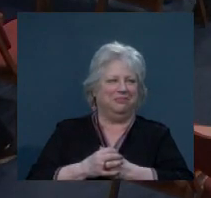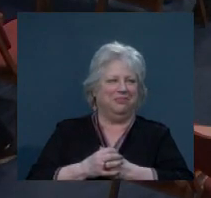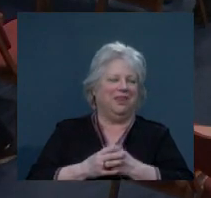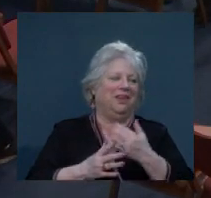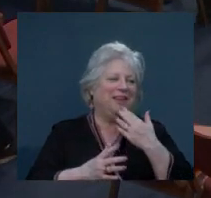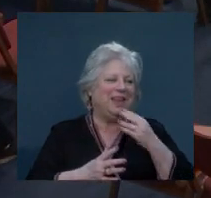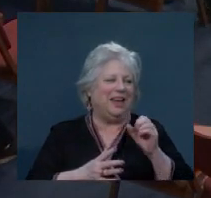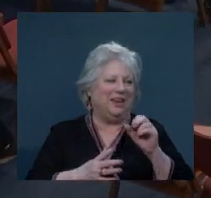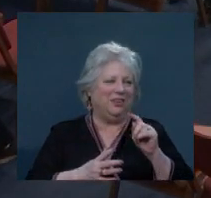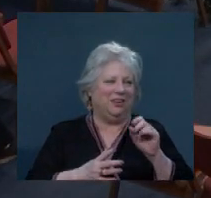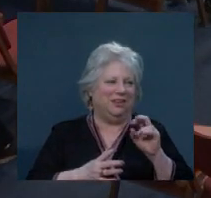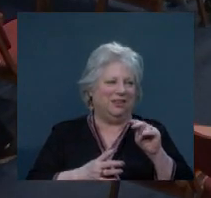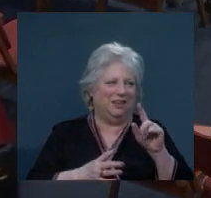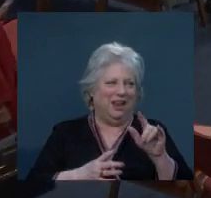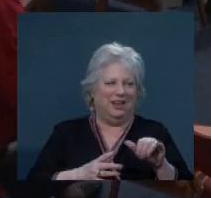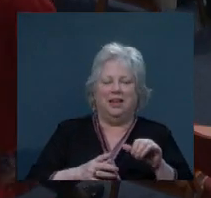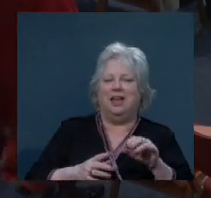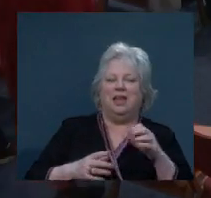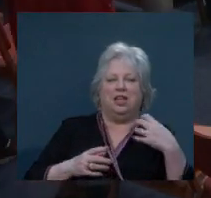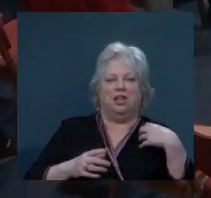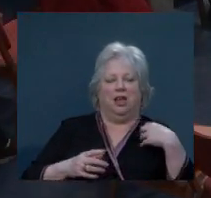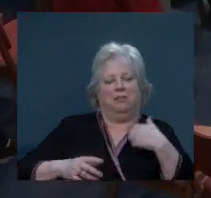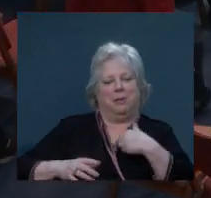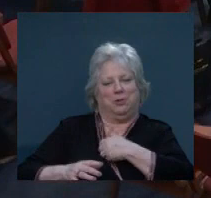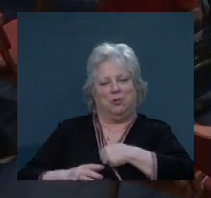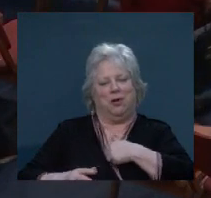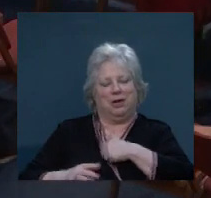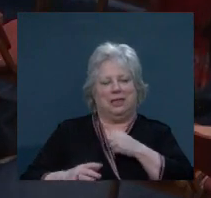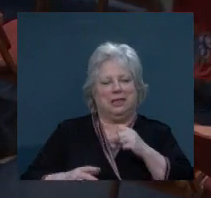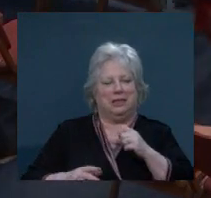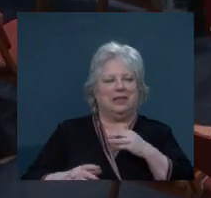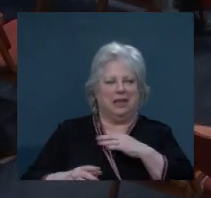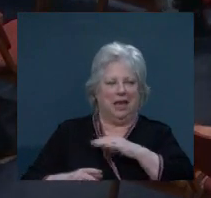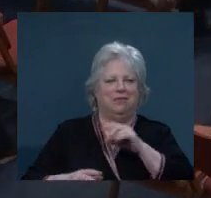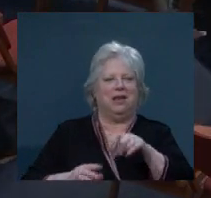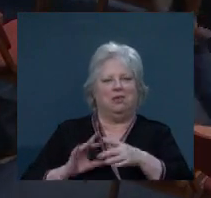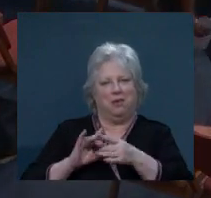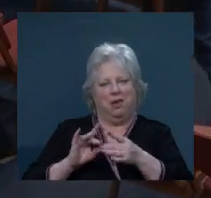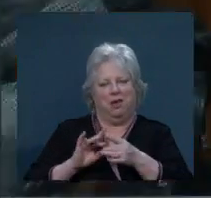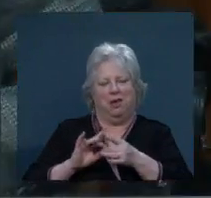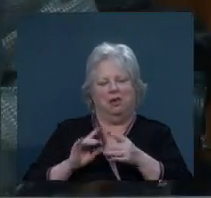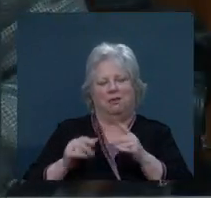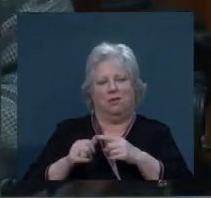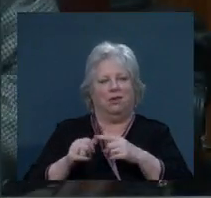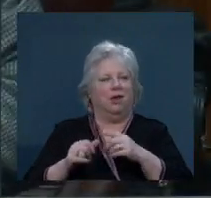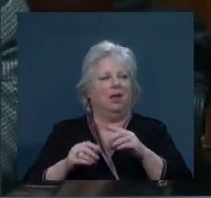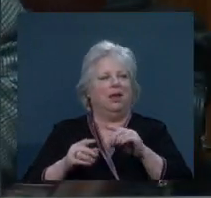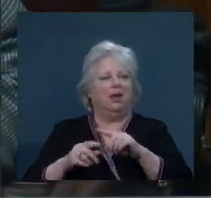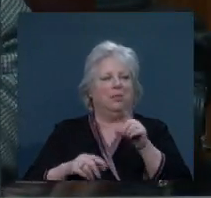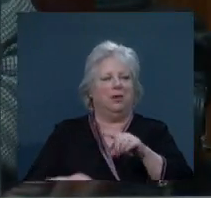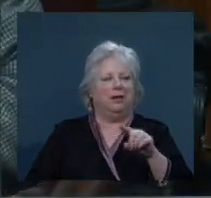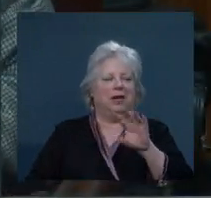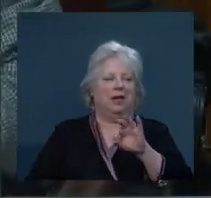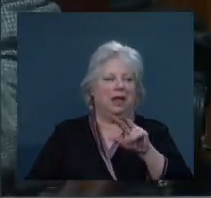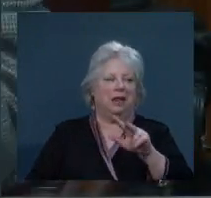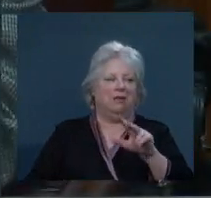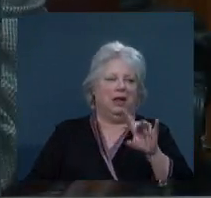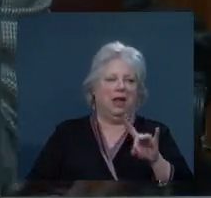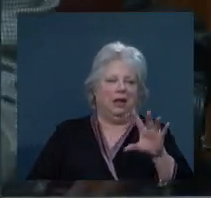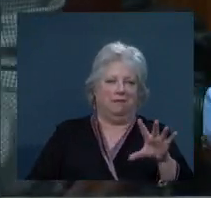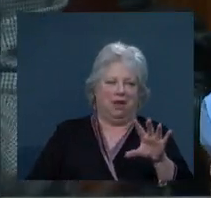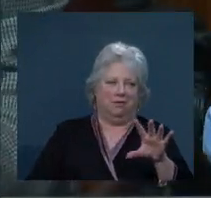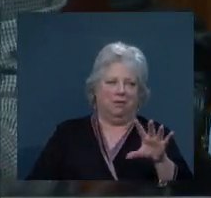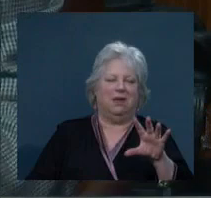Thank you, Stanley. I mean, staff needs to, yeah, I'm sorry. Okay. Item B, file number